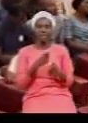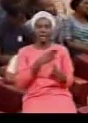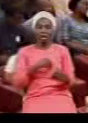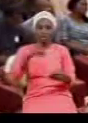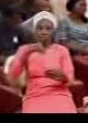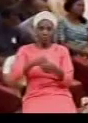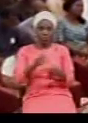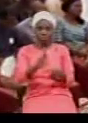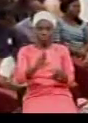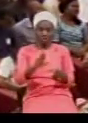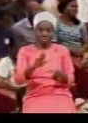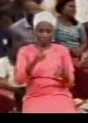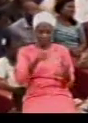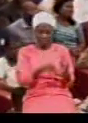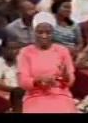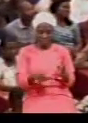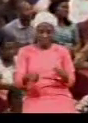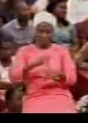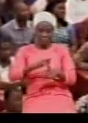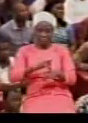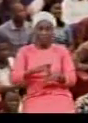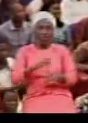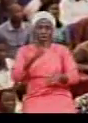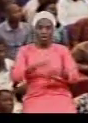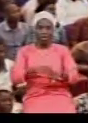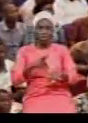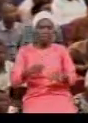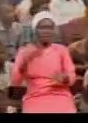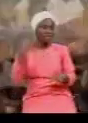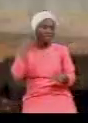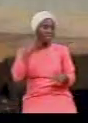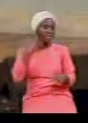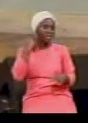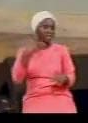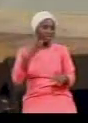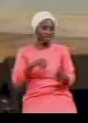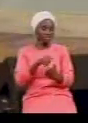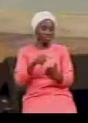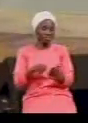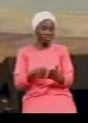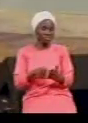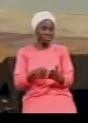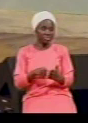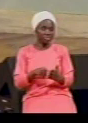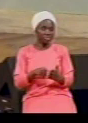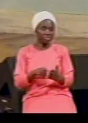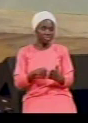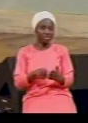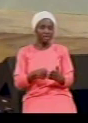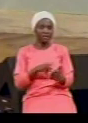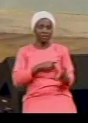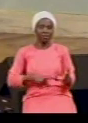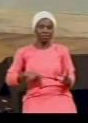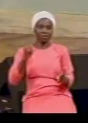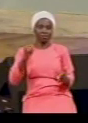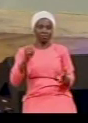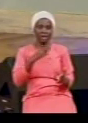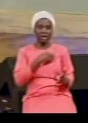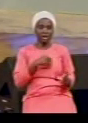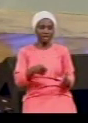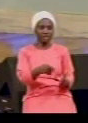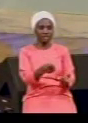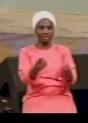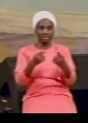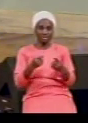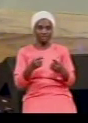feet upon the necks of these kings. And they came near, and they put their feet upon the necks